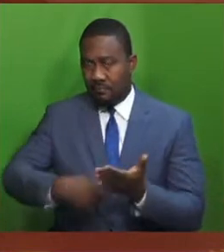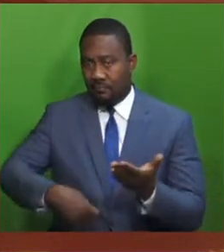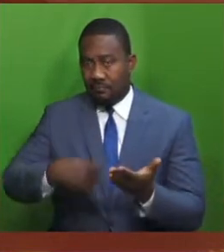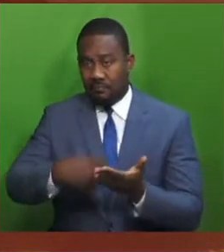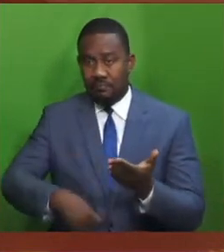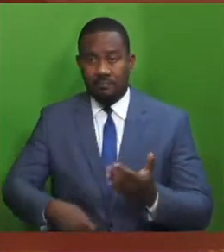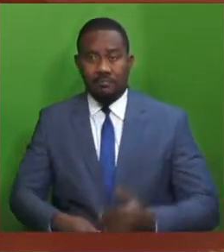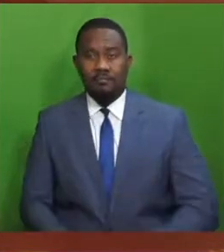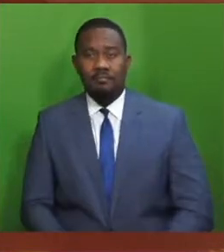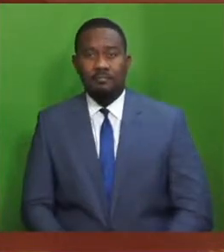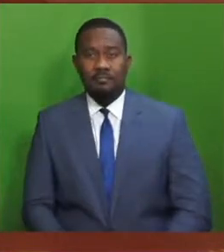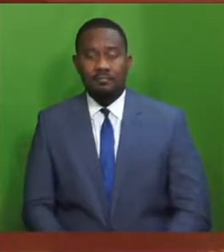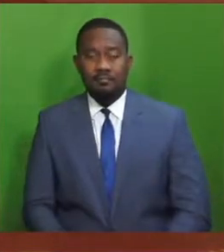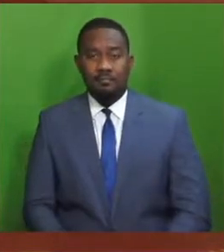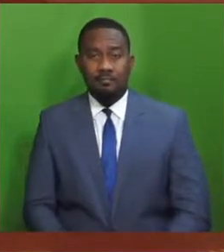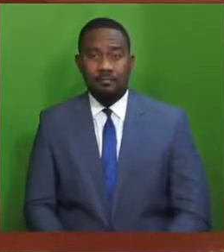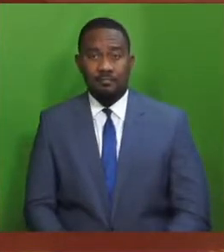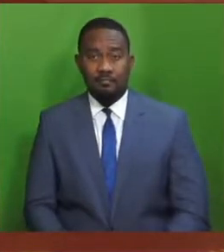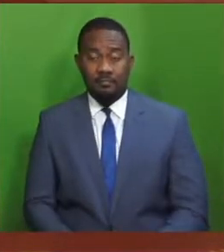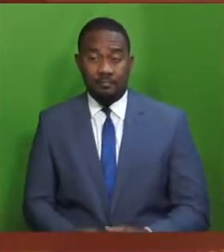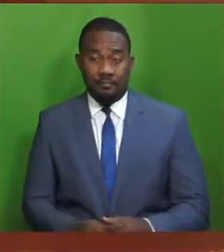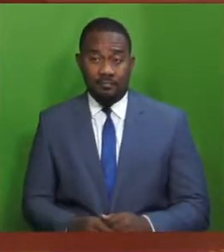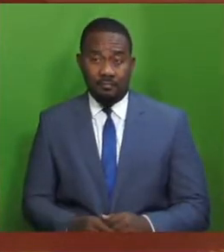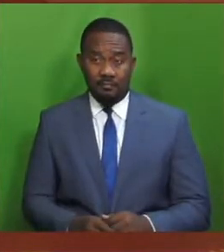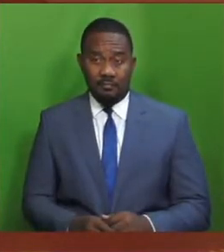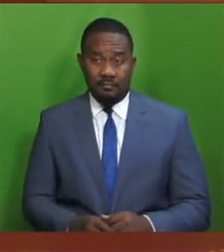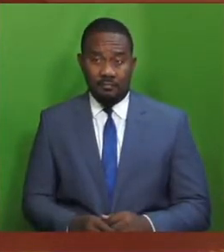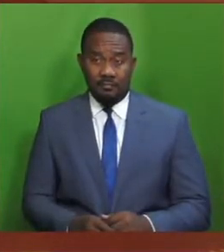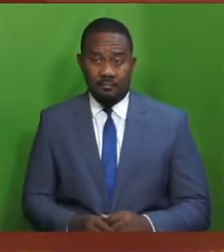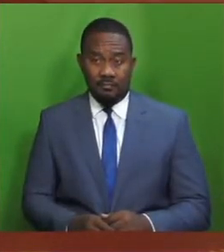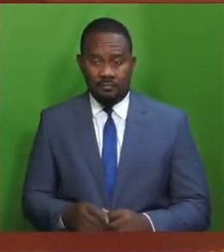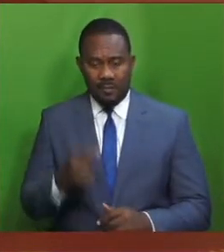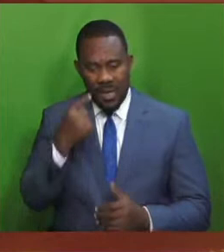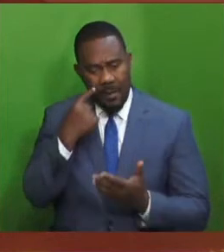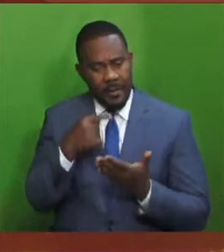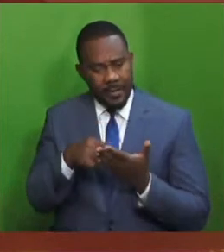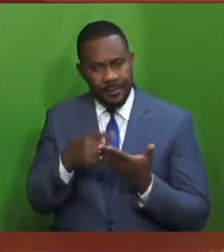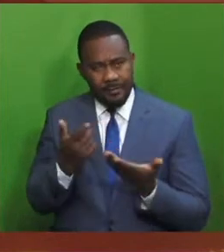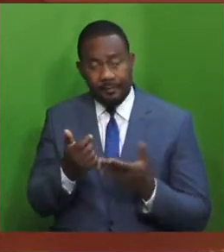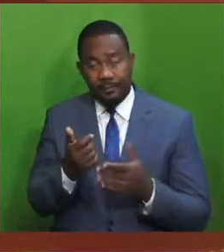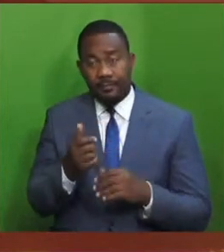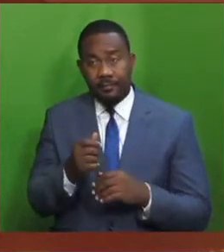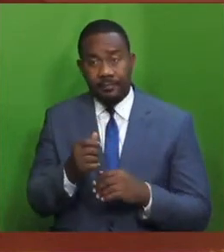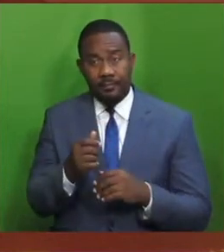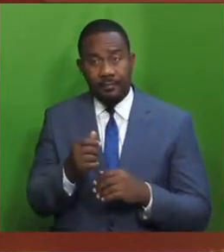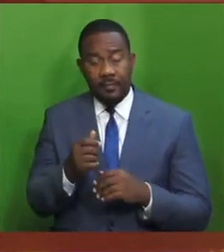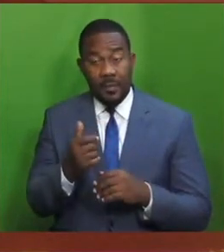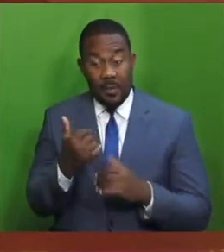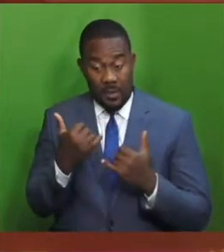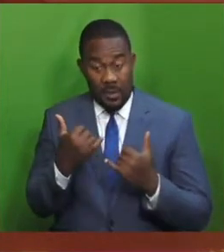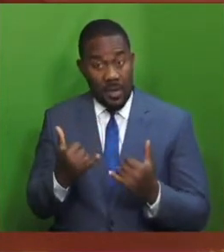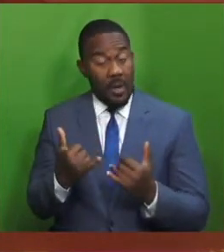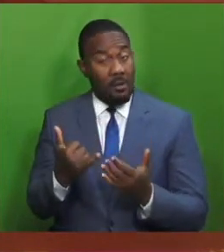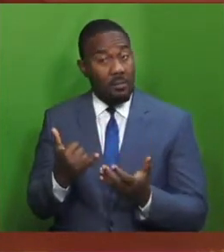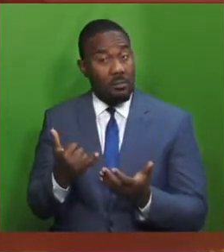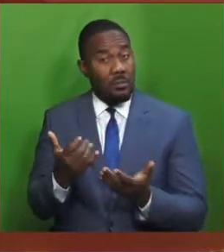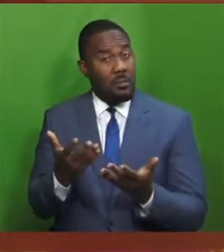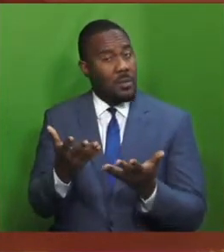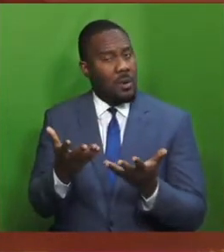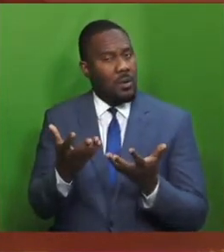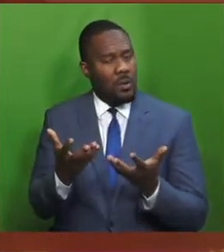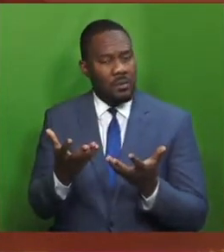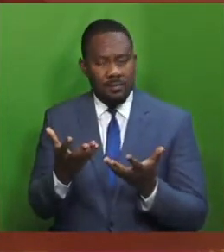least there is still some space that you'll be able to look up to PPP. But what we are demanding is value for